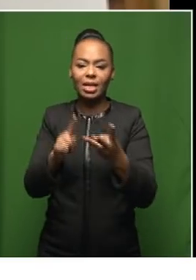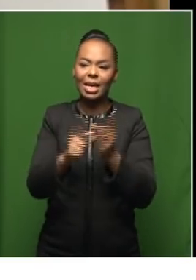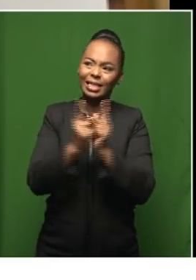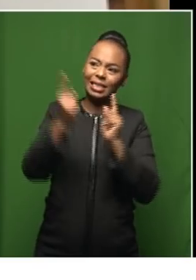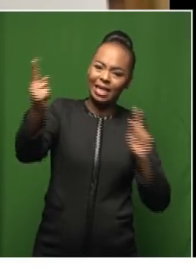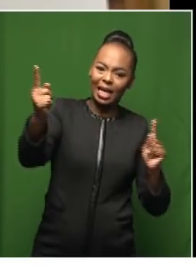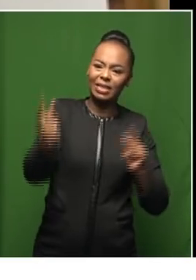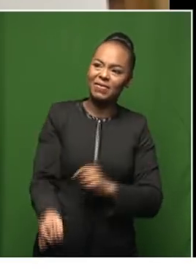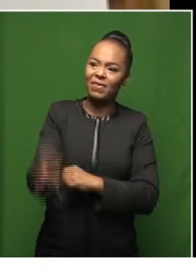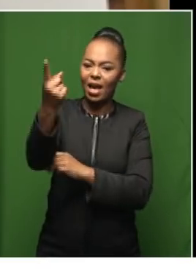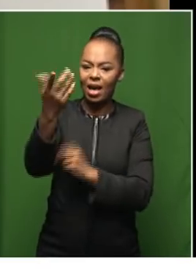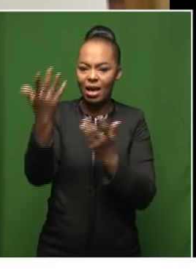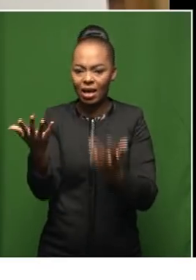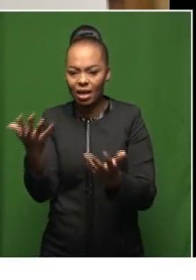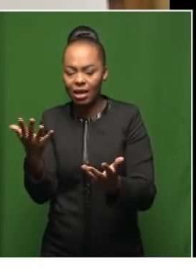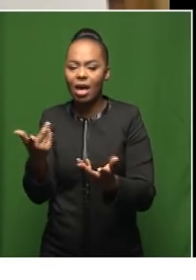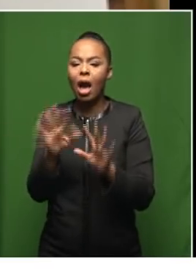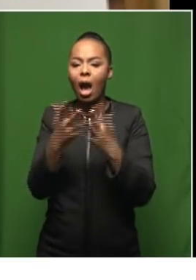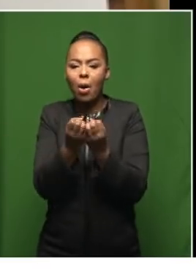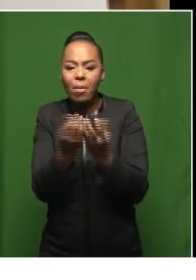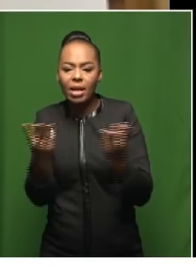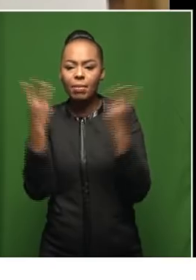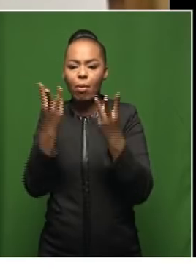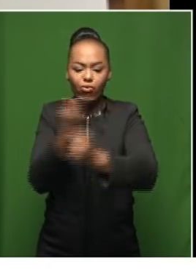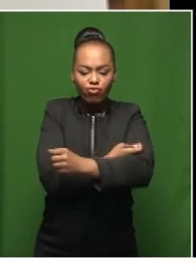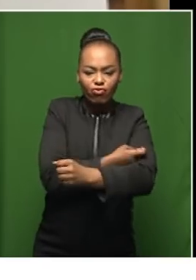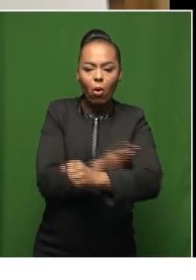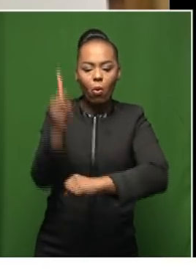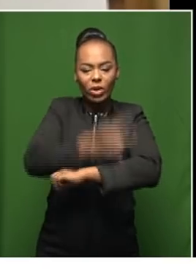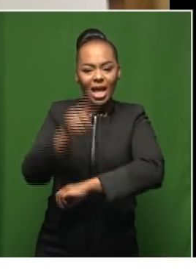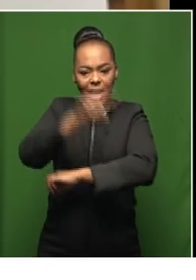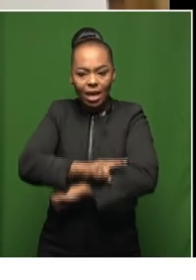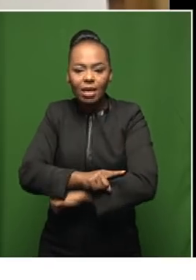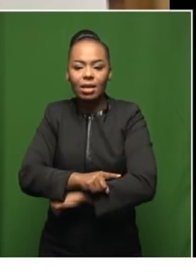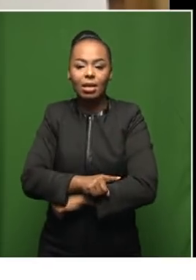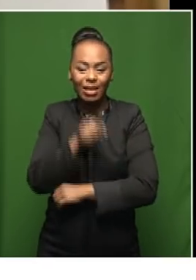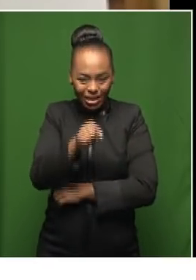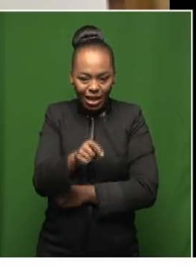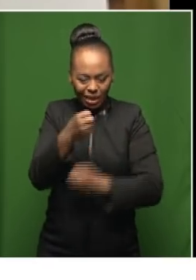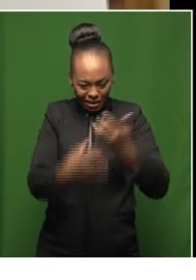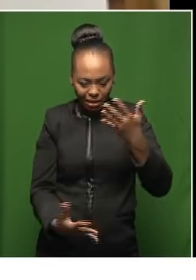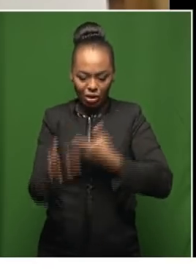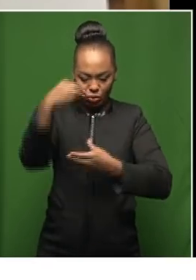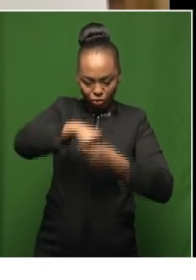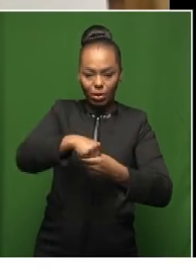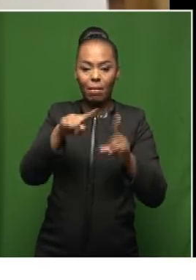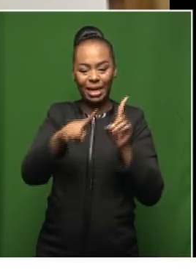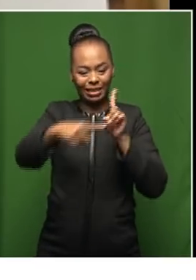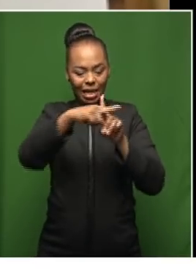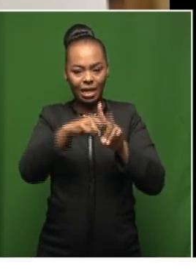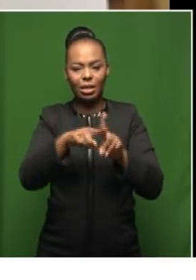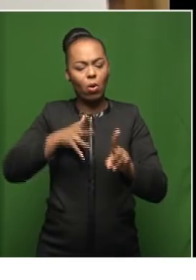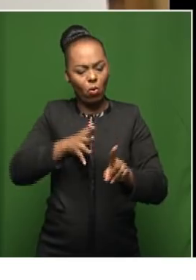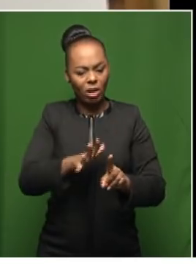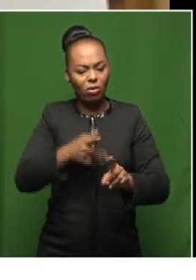of how many people can be vaccinated a day, and all of those will weigh in. But our target is to vaccinate as